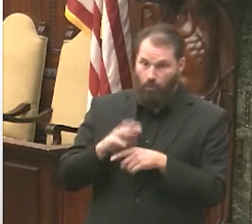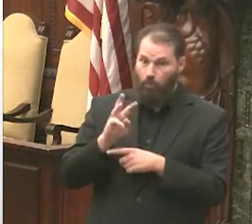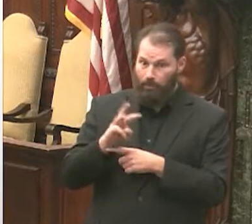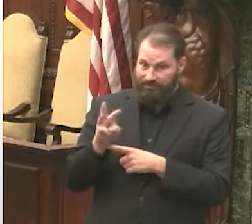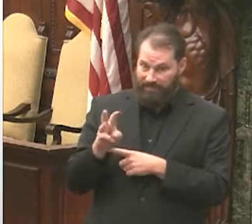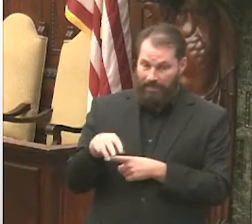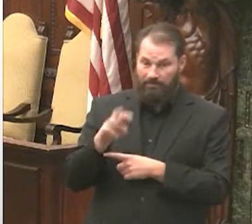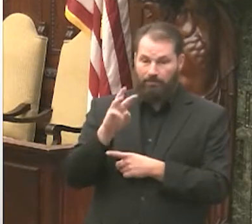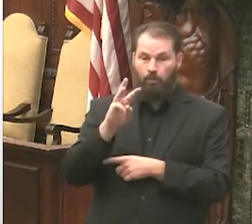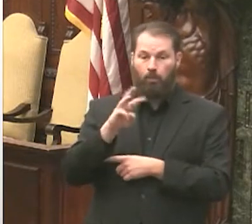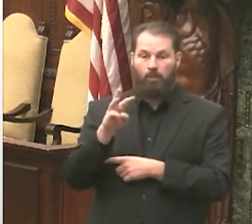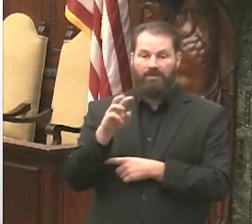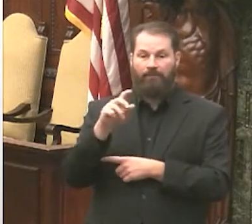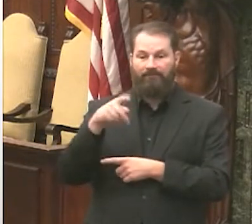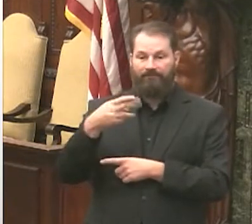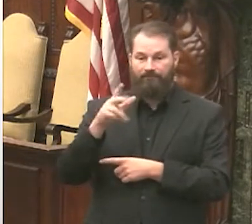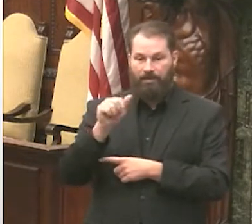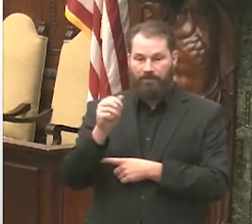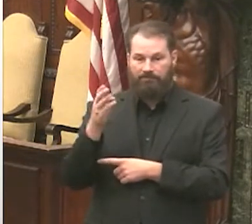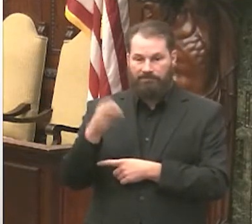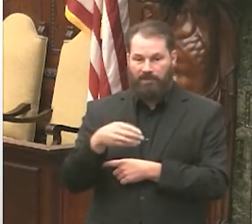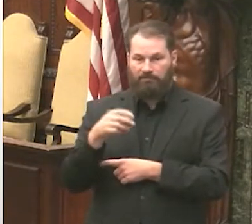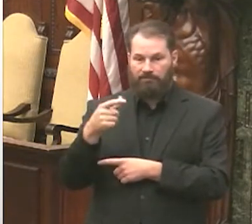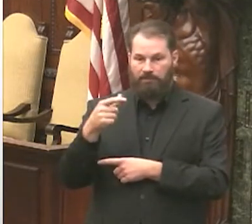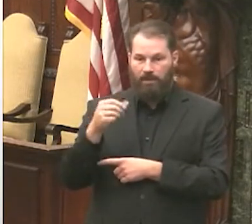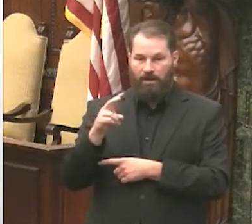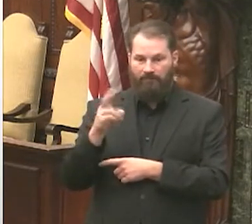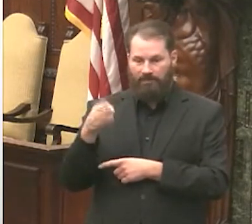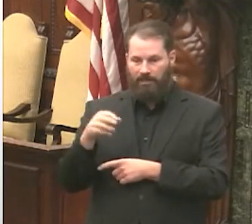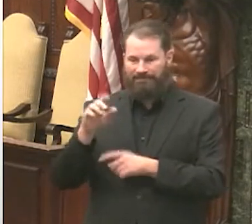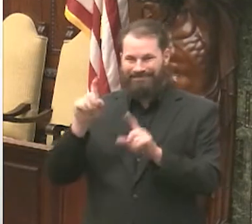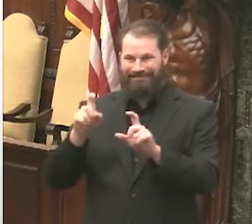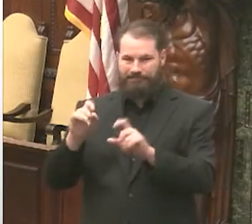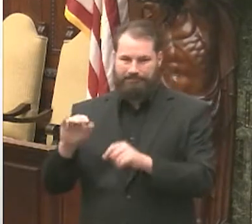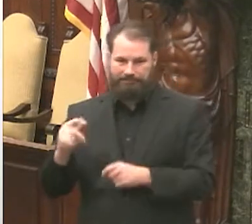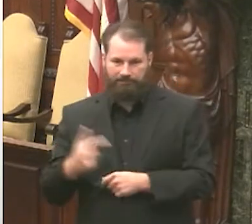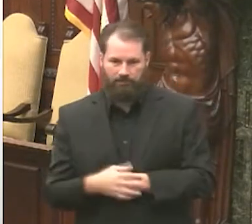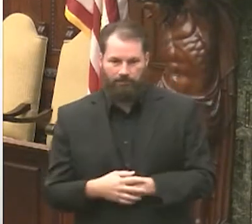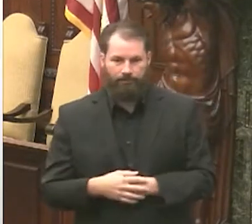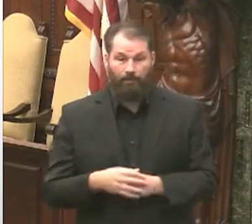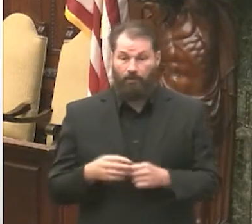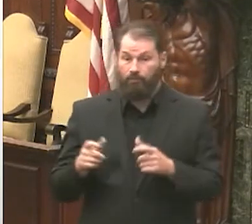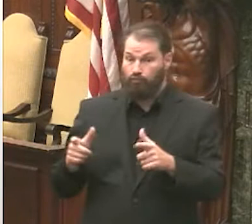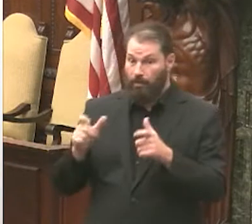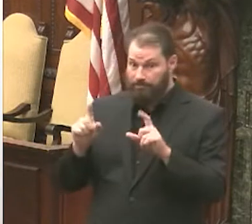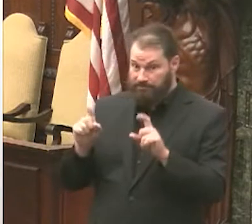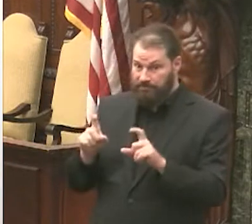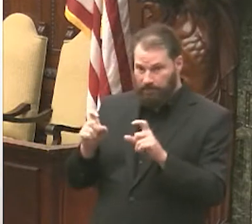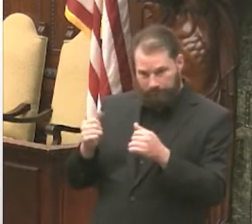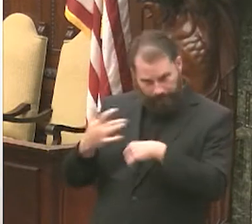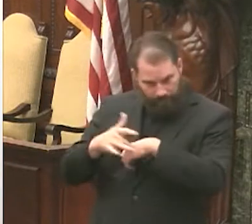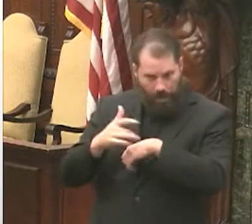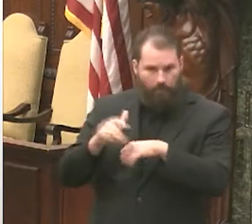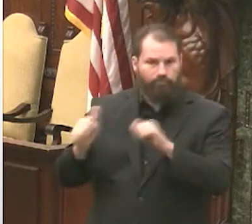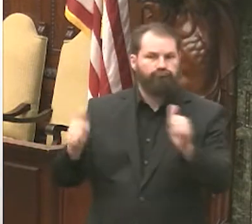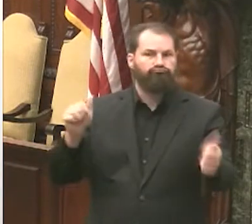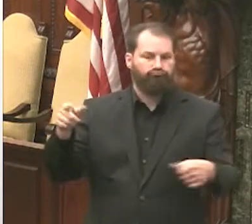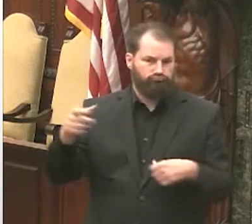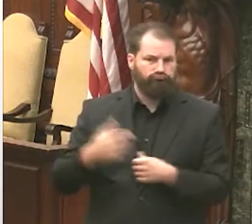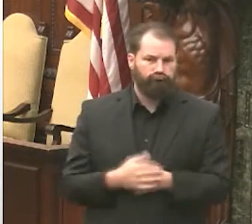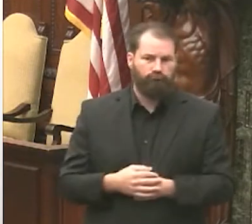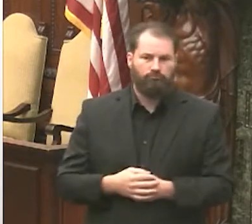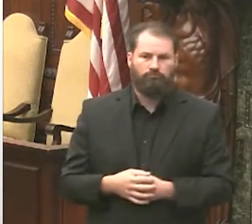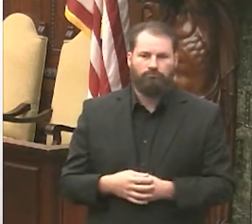www.phila.gov/testing, where you can go to get tested. The rapid tests are increasingly available at the different test sites. There are machines in